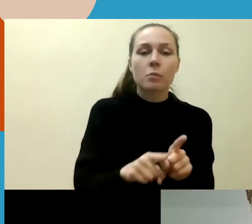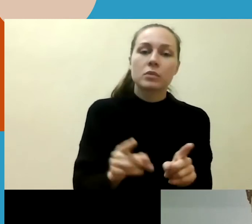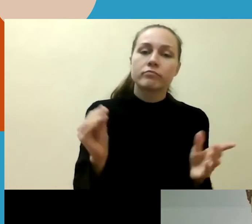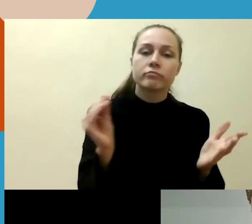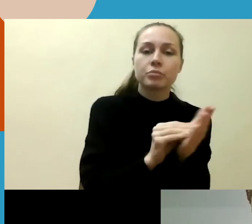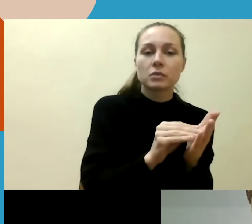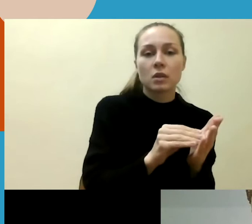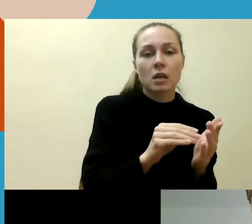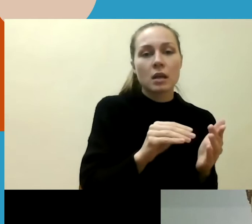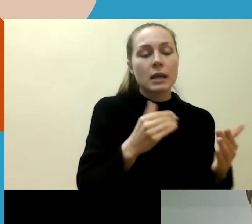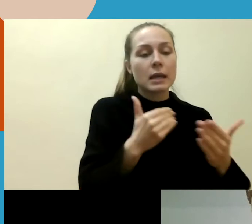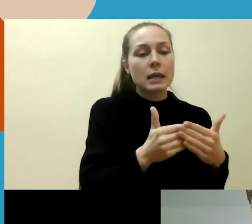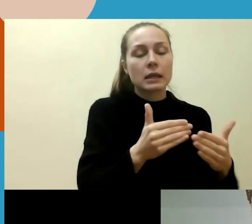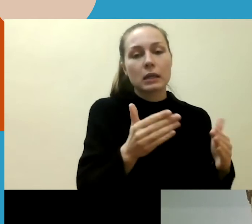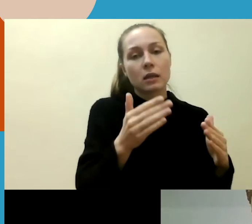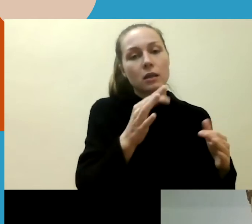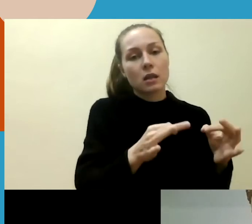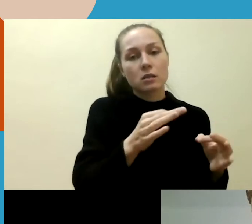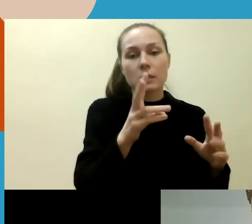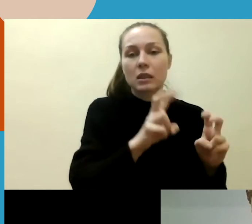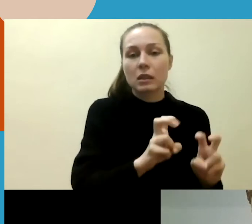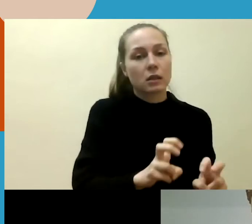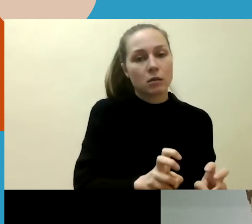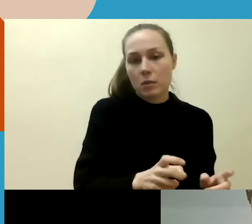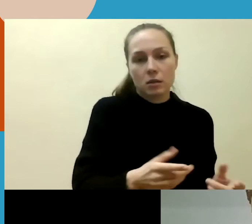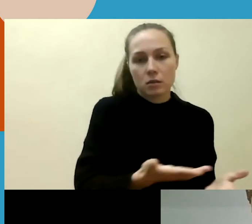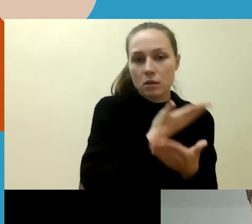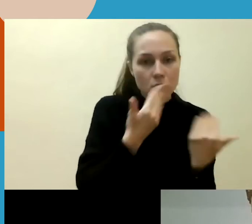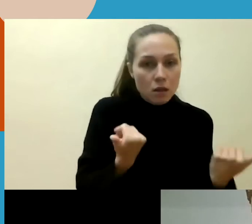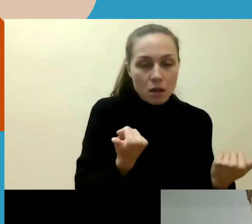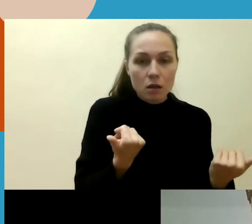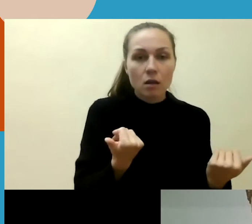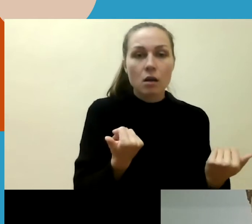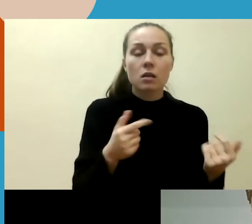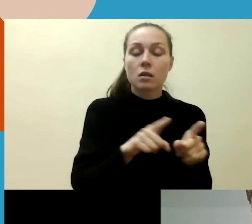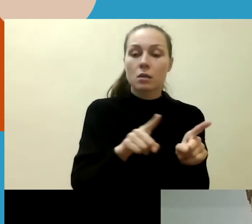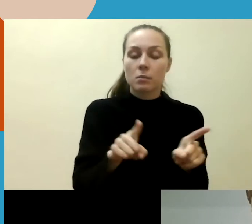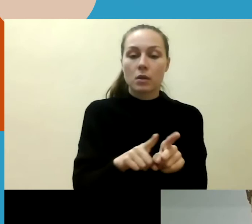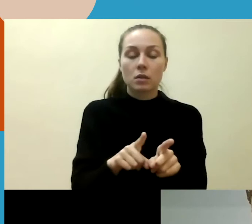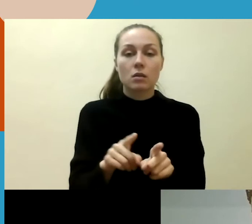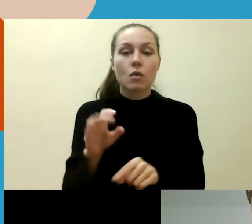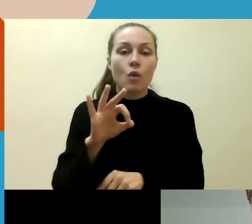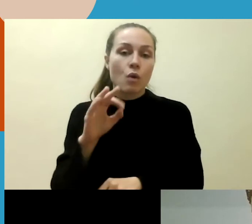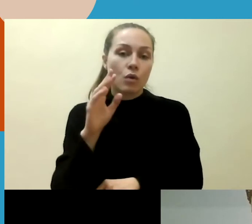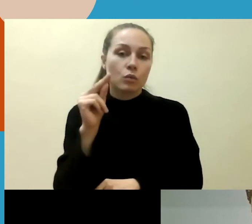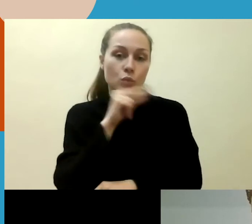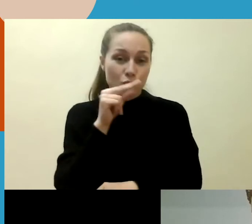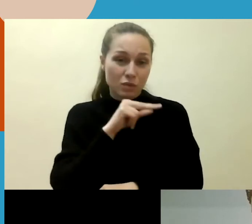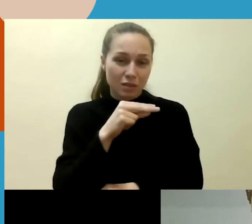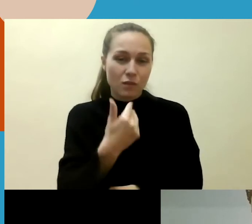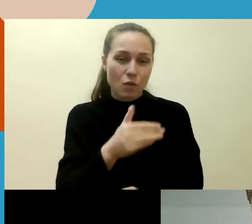to hatred online, the police officials decide not to start the